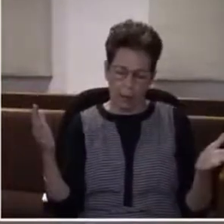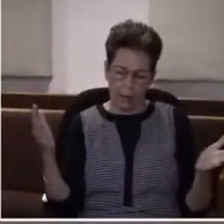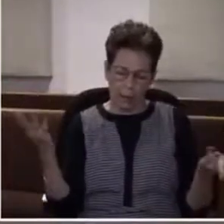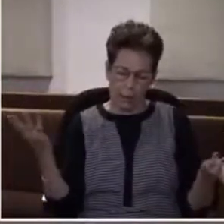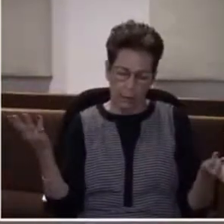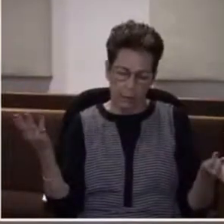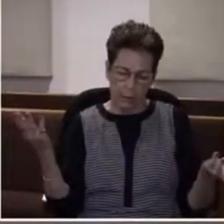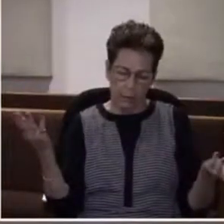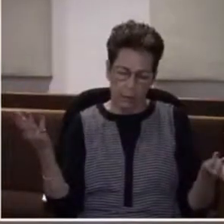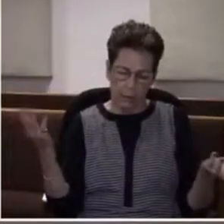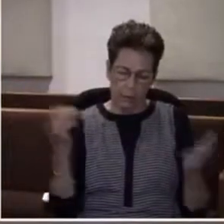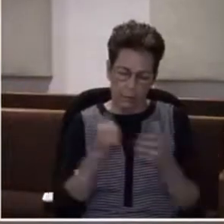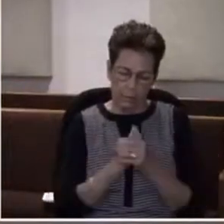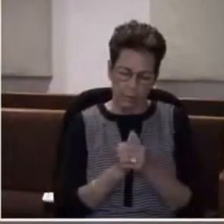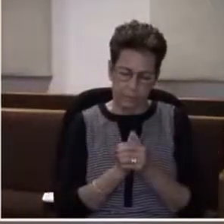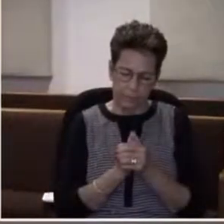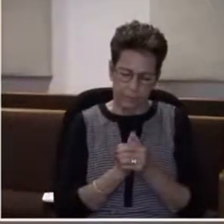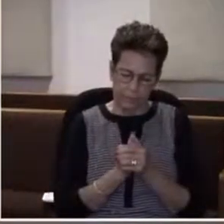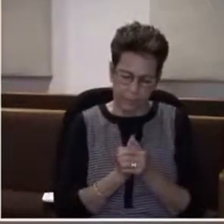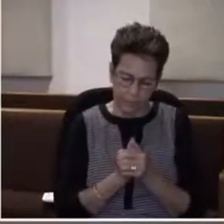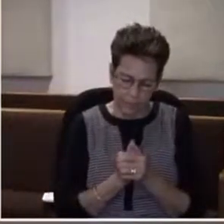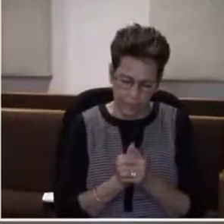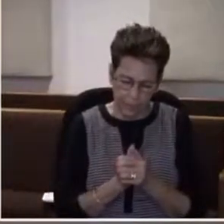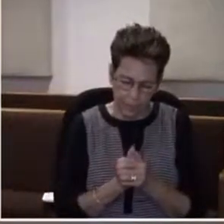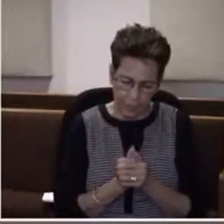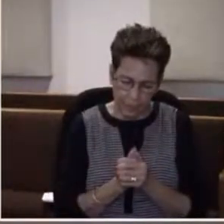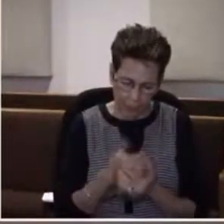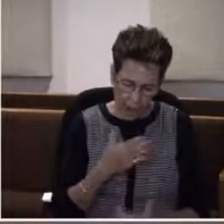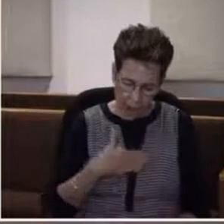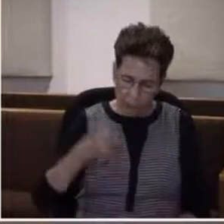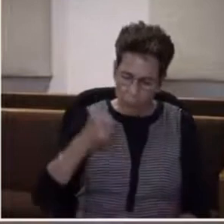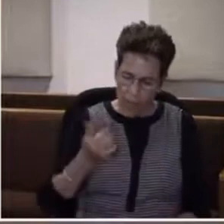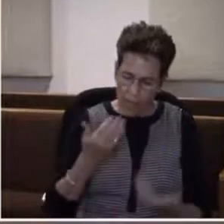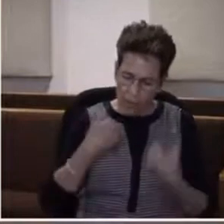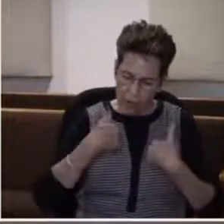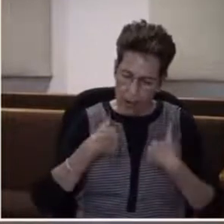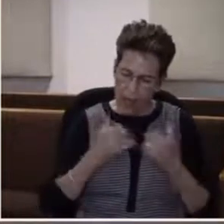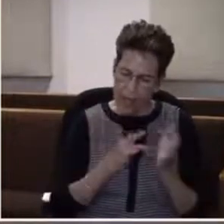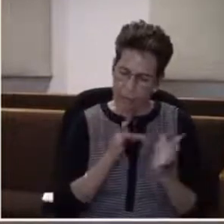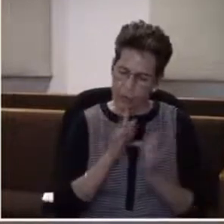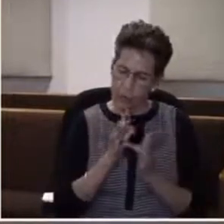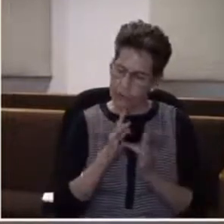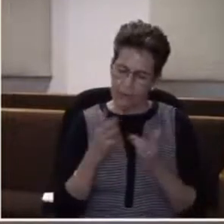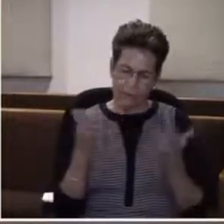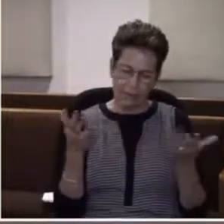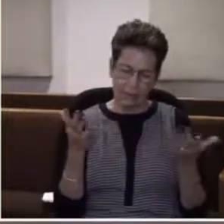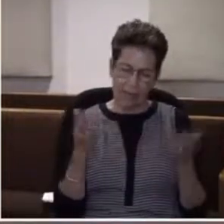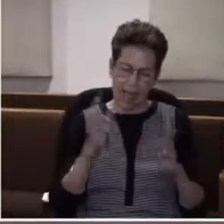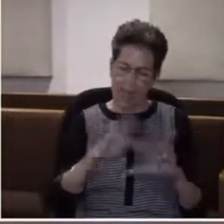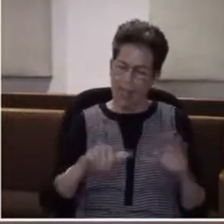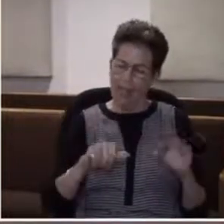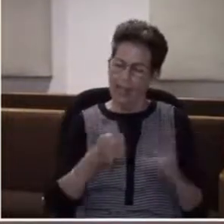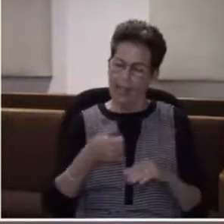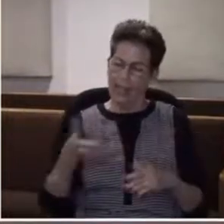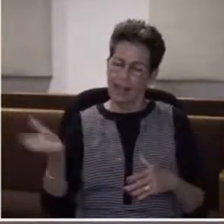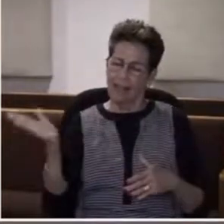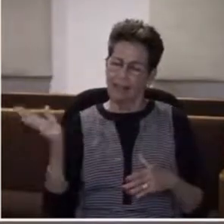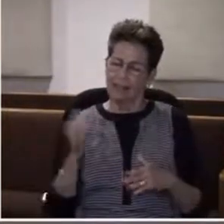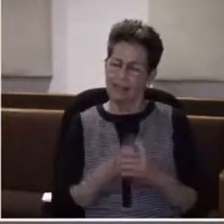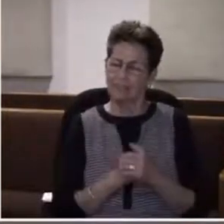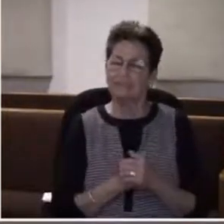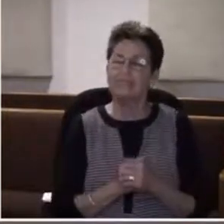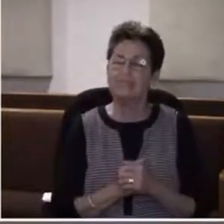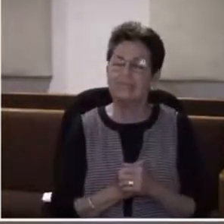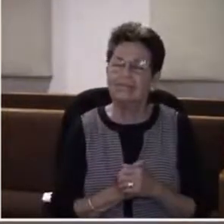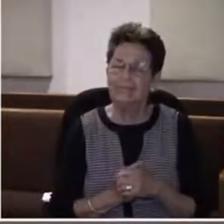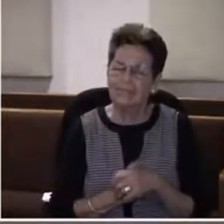We would join with the old songwriter that said, I'd rather have Jesus than anything. And then we know that we're living for that day